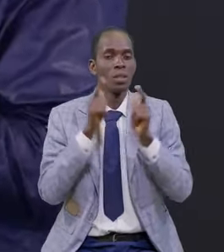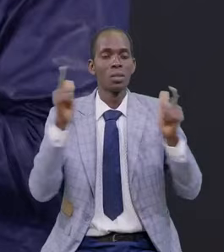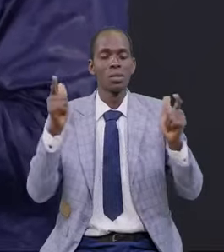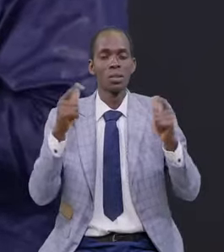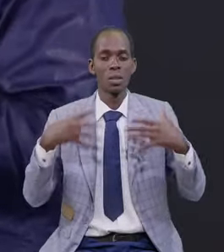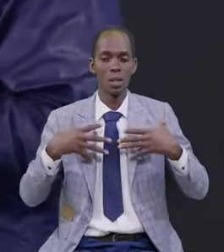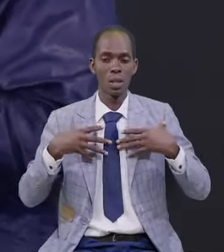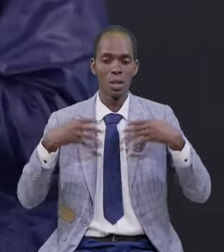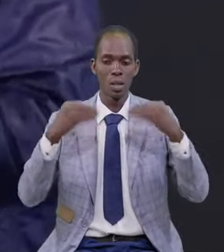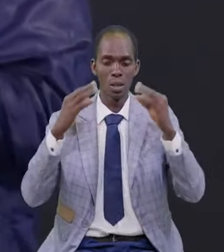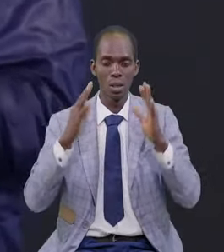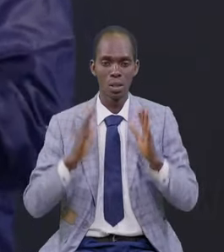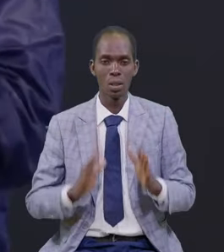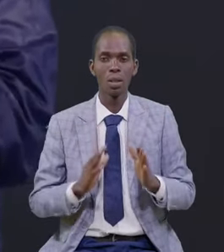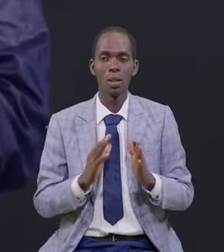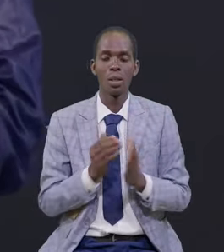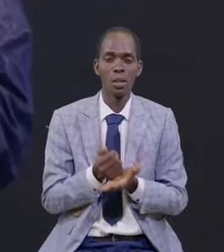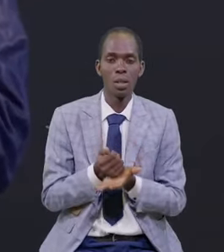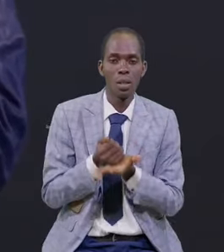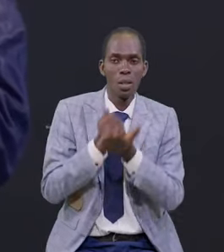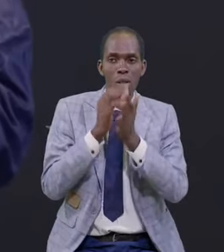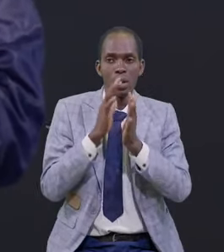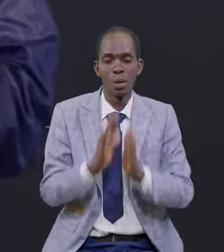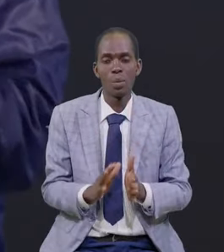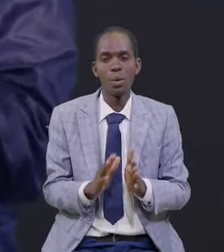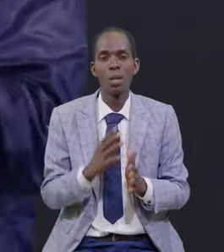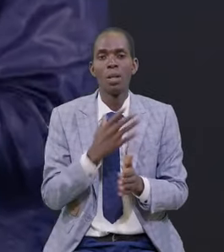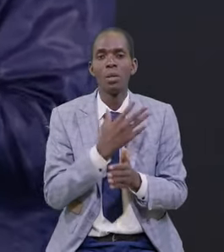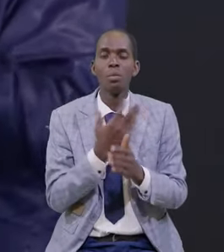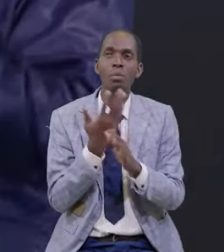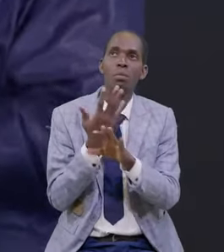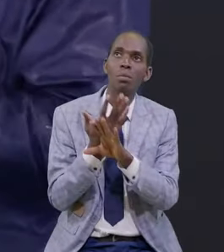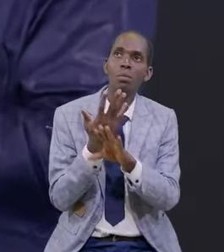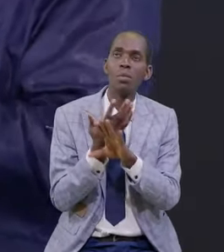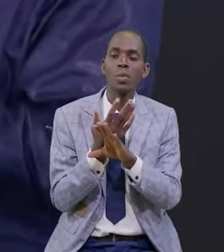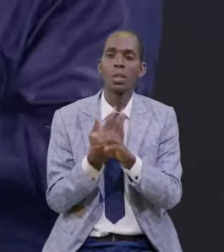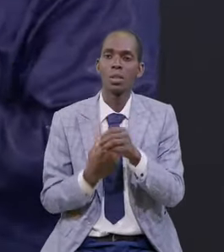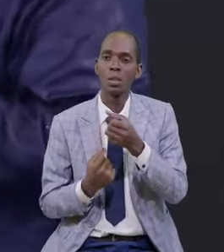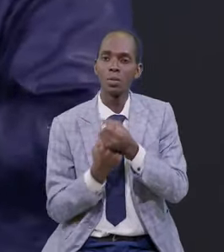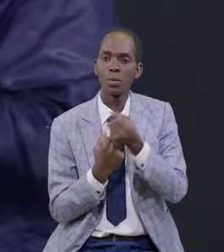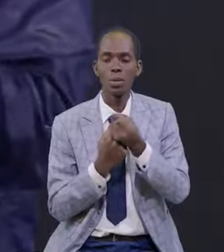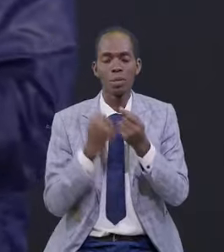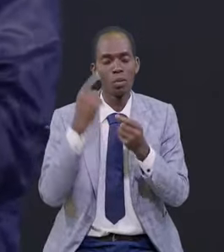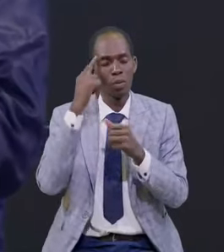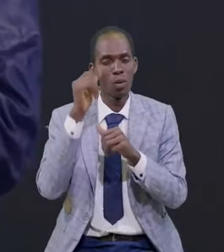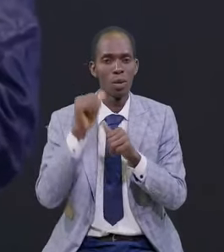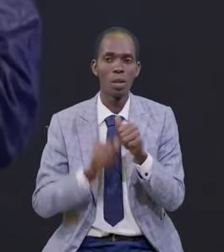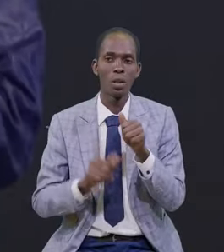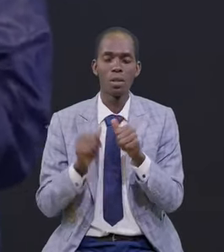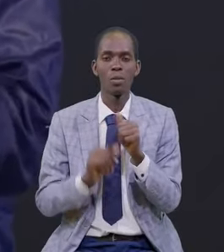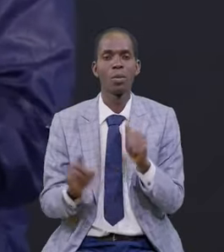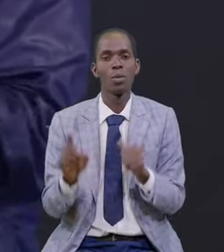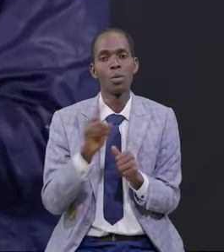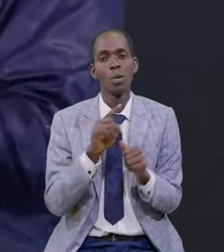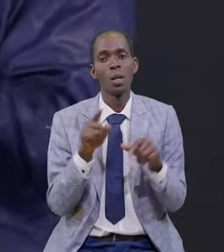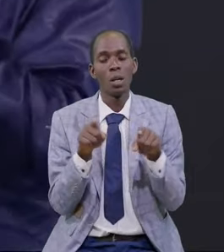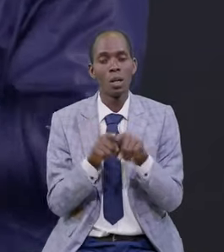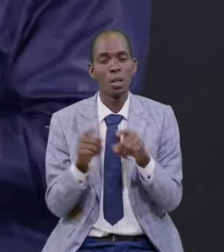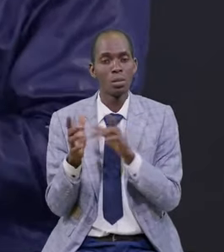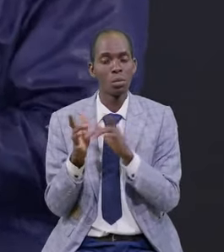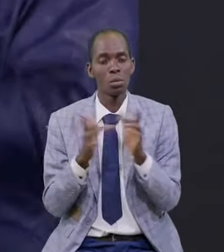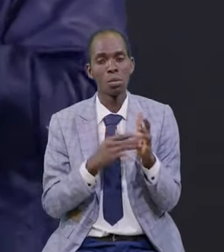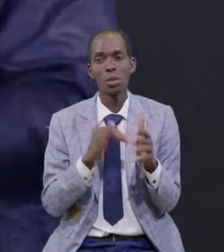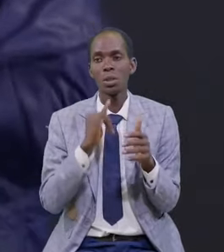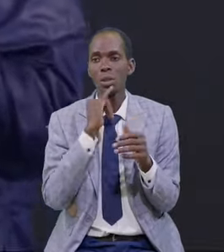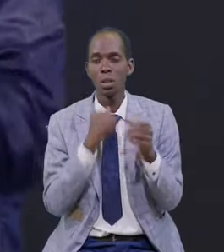interceding for every individual as Jesus is interceding for me is interceding